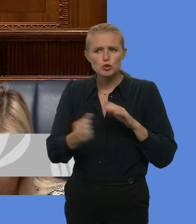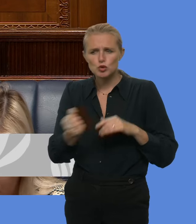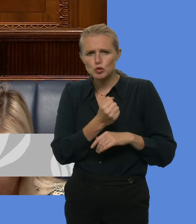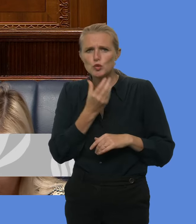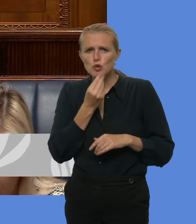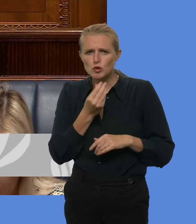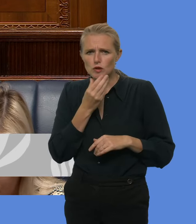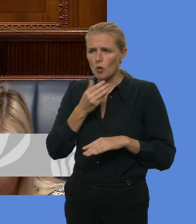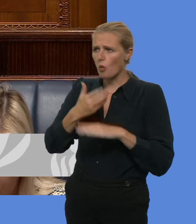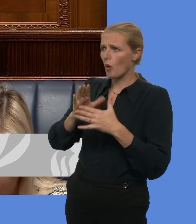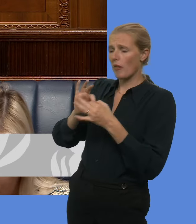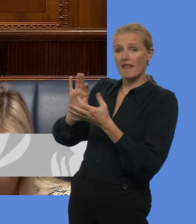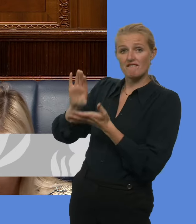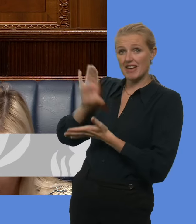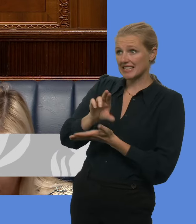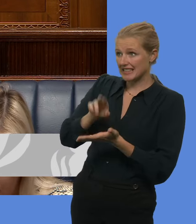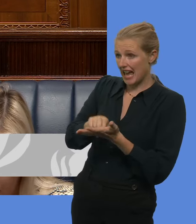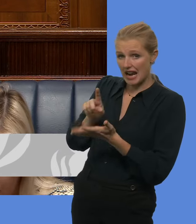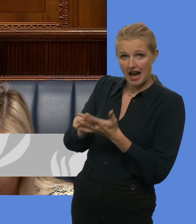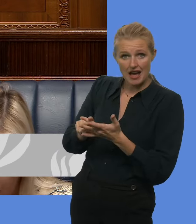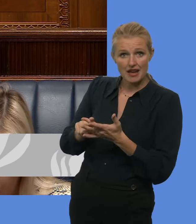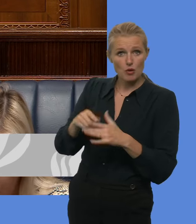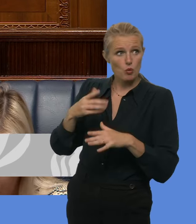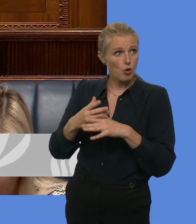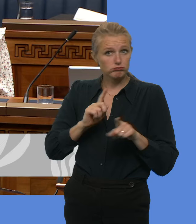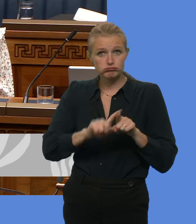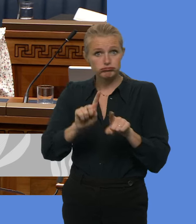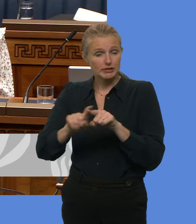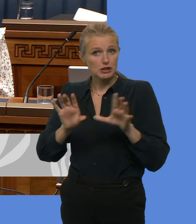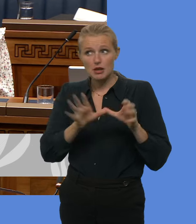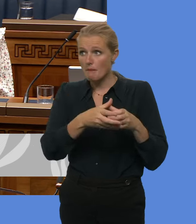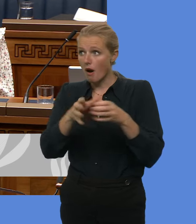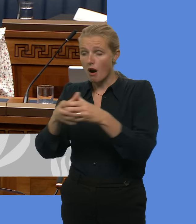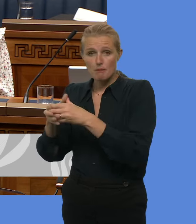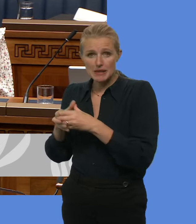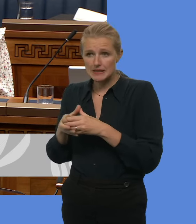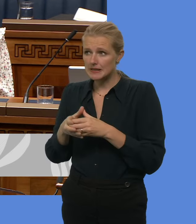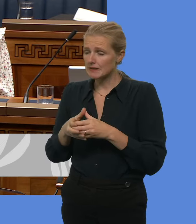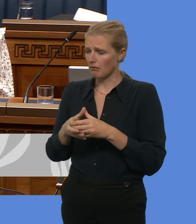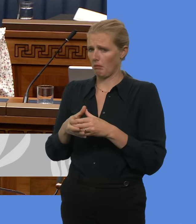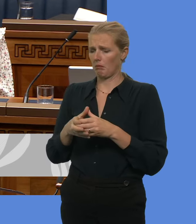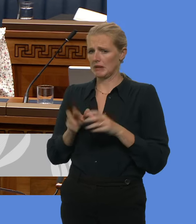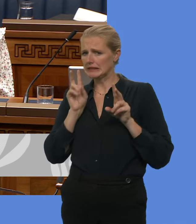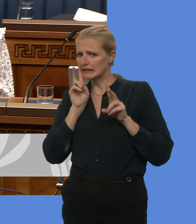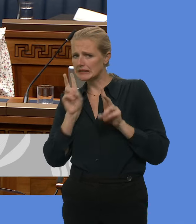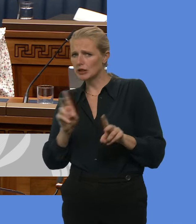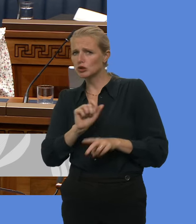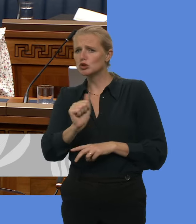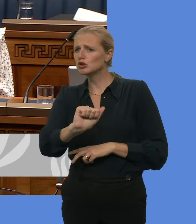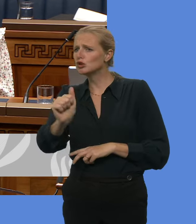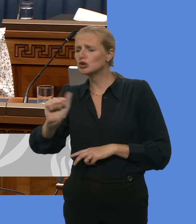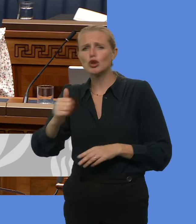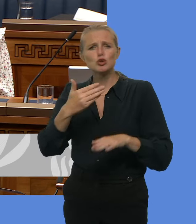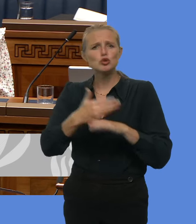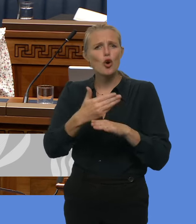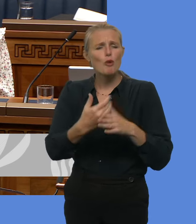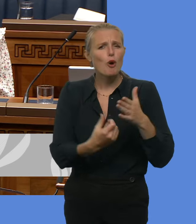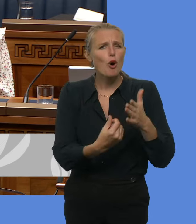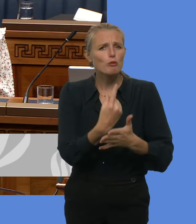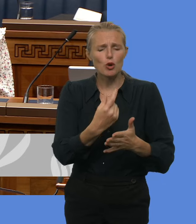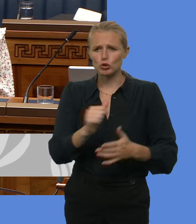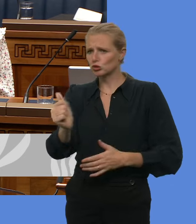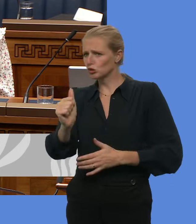Invest NI, working across the various departments as well, to take a look to say, look, where there are job opportunities, where there is that opportunity for